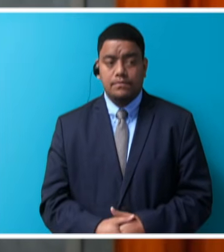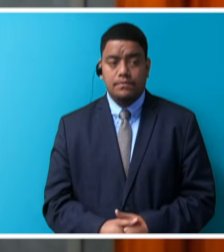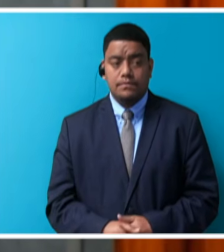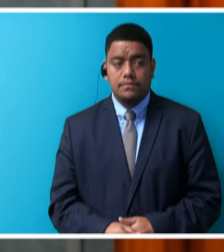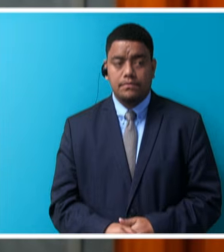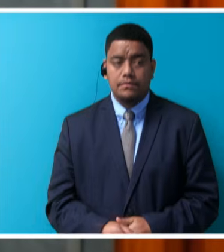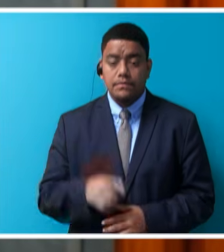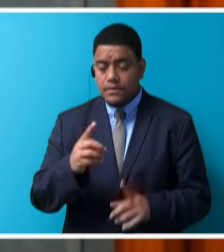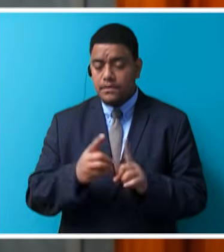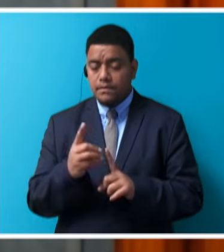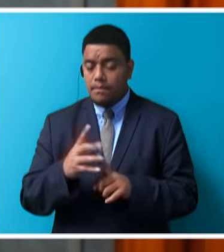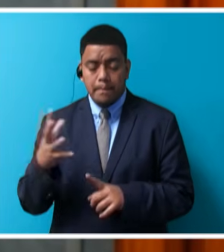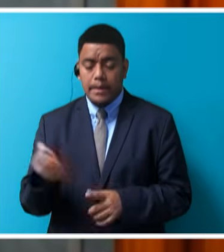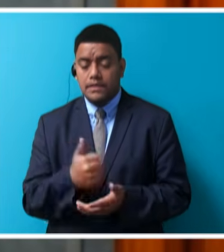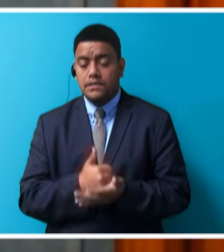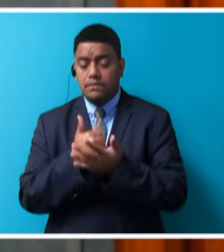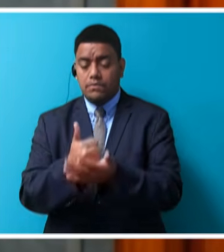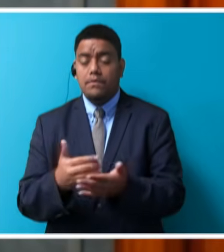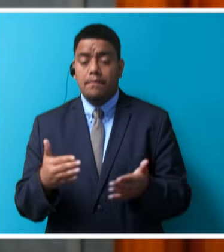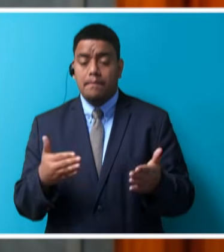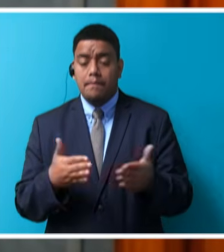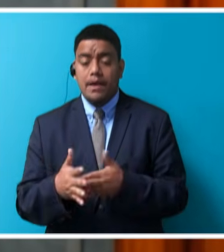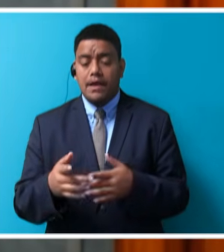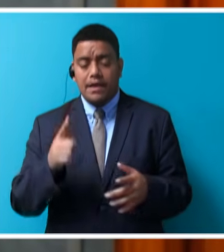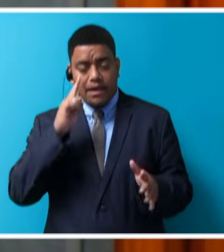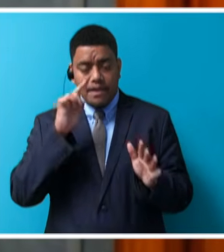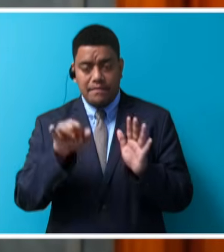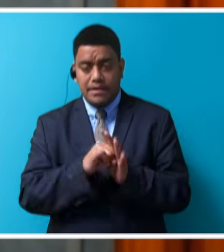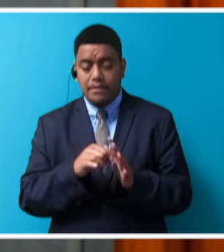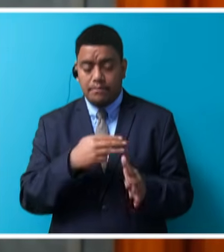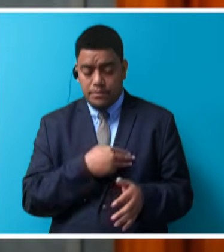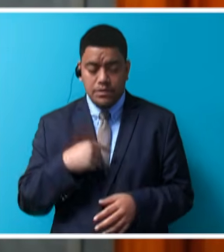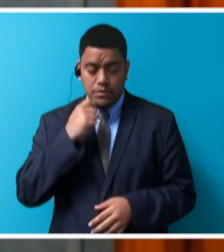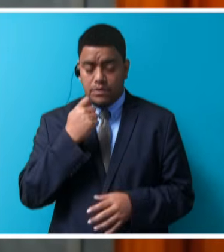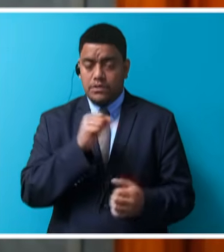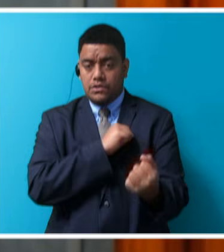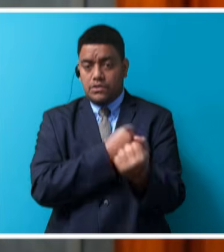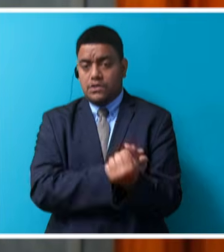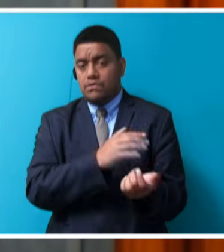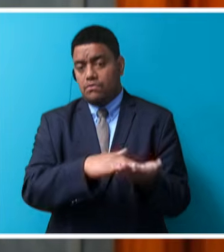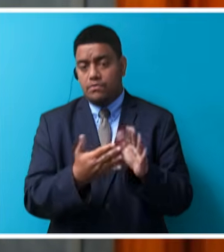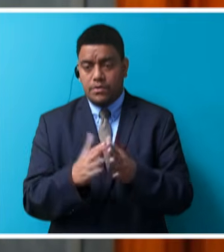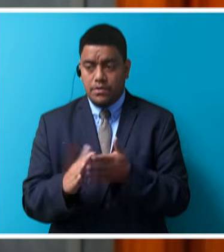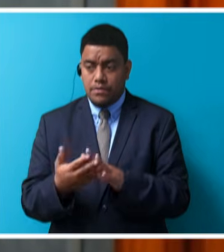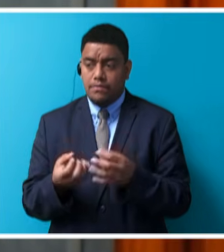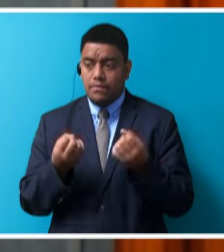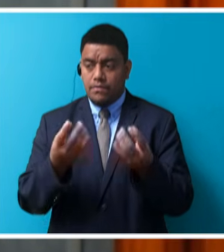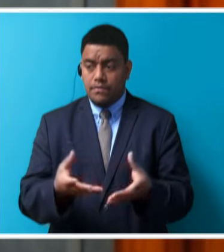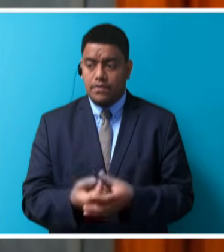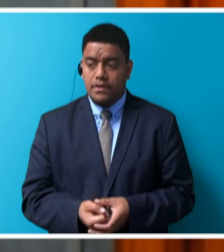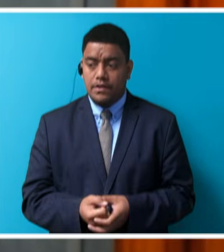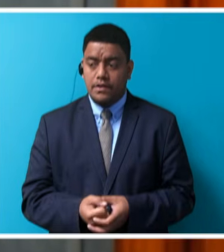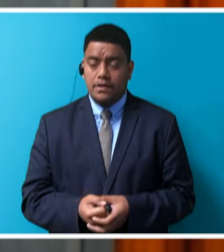rural development must be supported by reliable evidence. The Ministry will therefore strengthen community profiling,